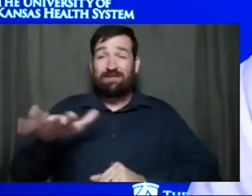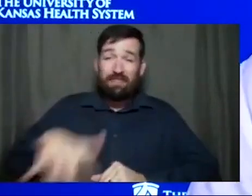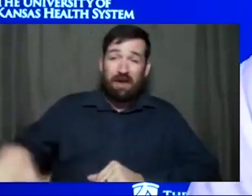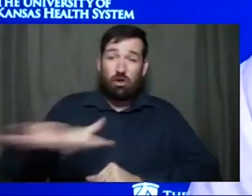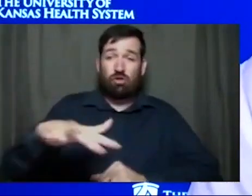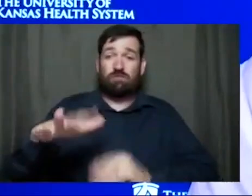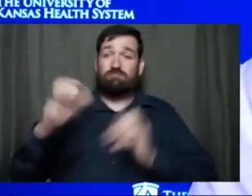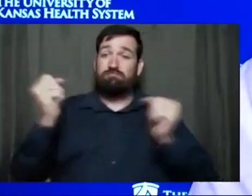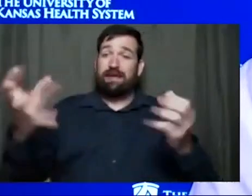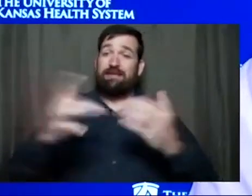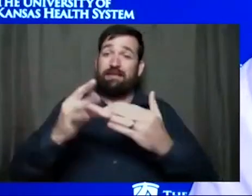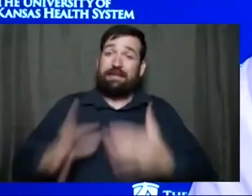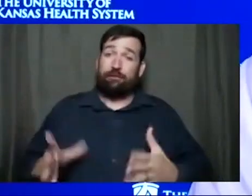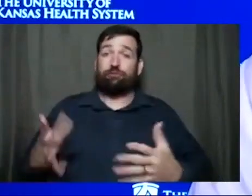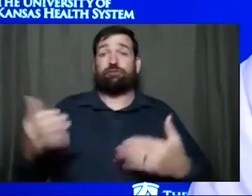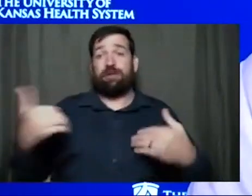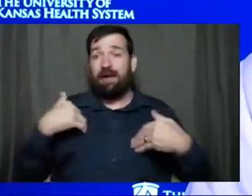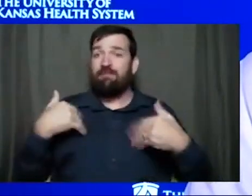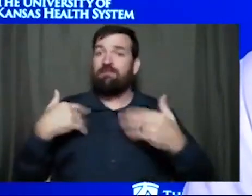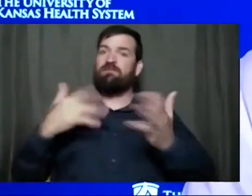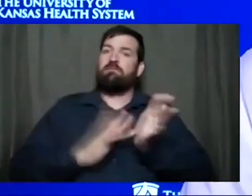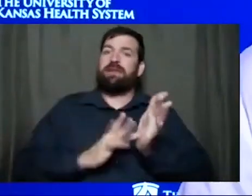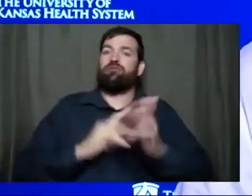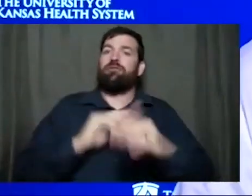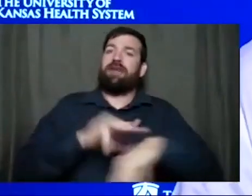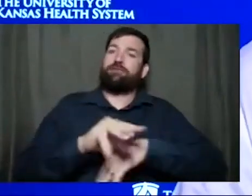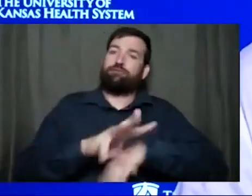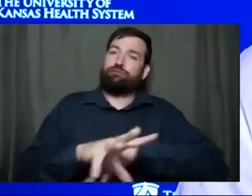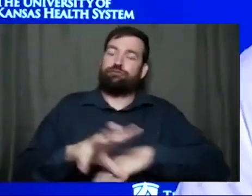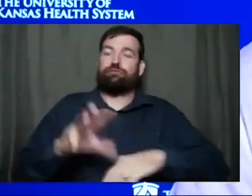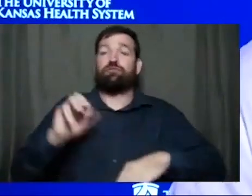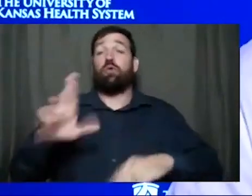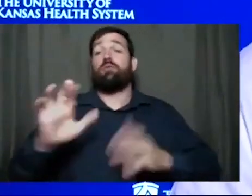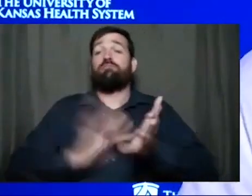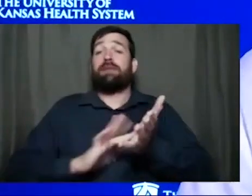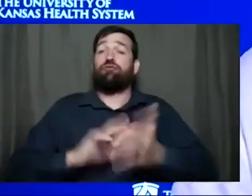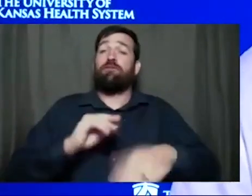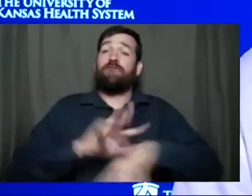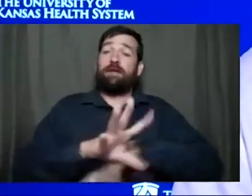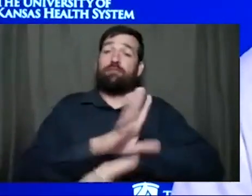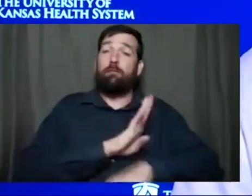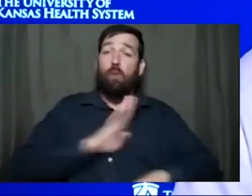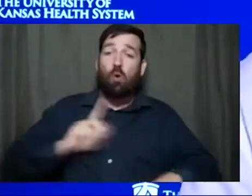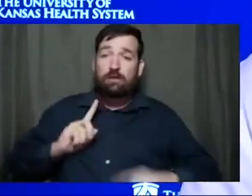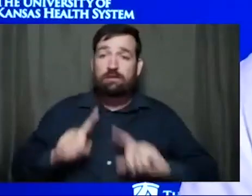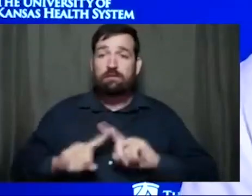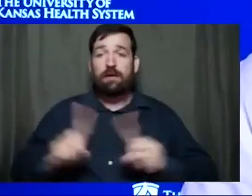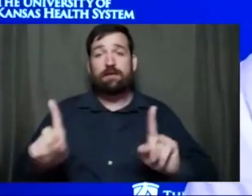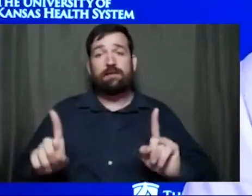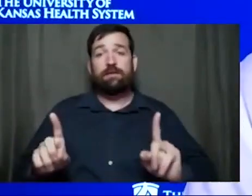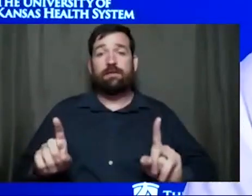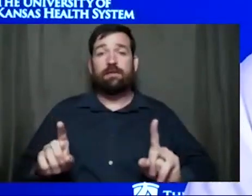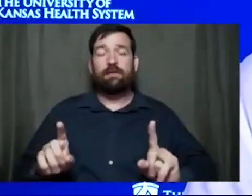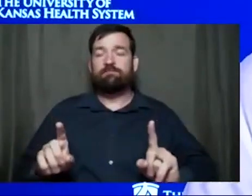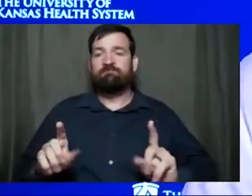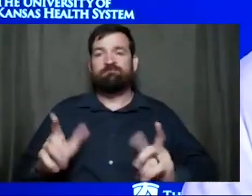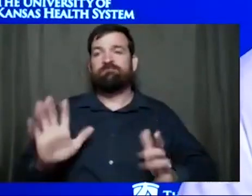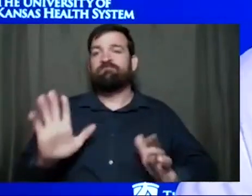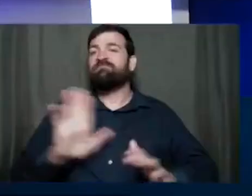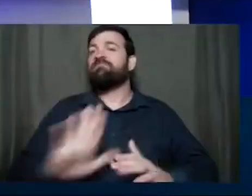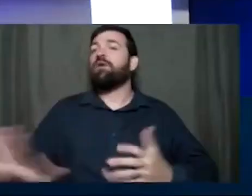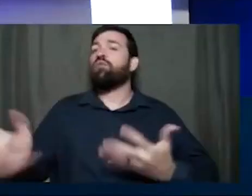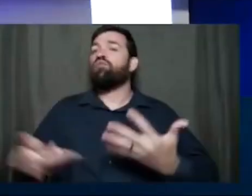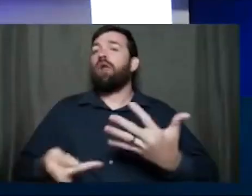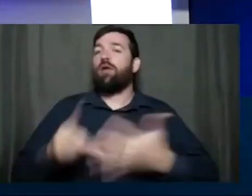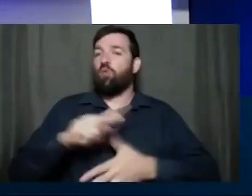have medical advisors or medical advisory boards, but it's just a matter of what they prioritize in making those decisions, I